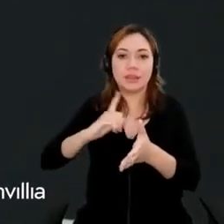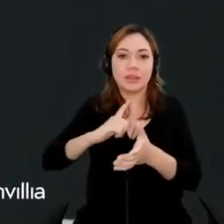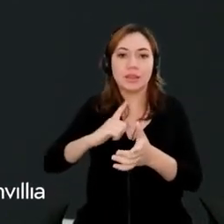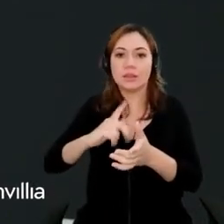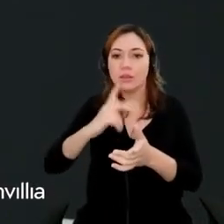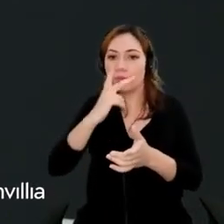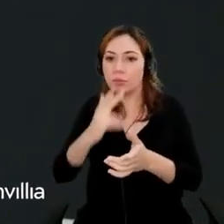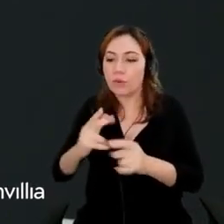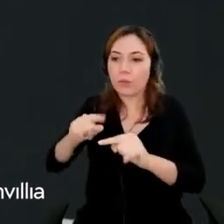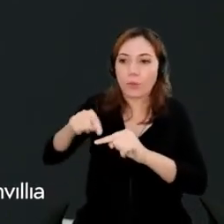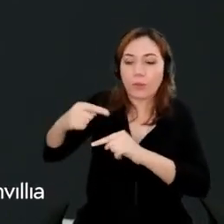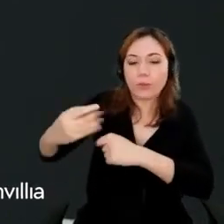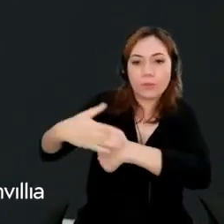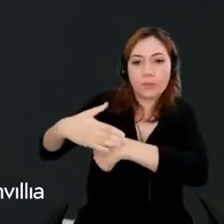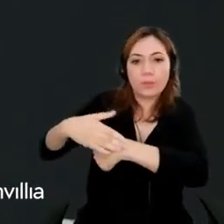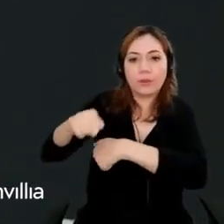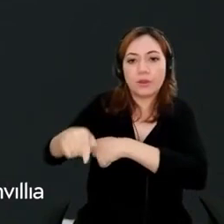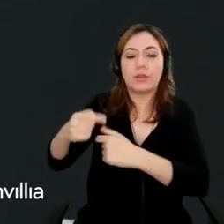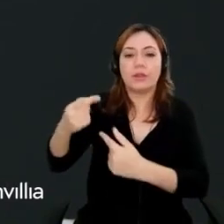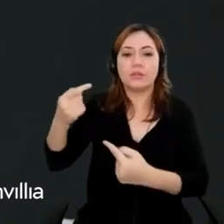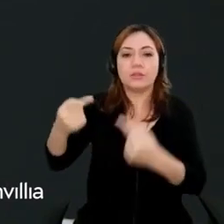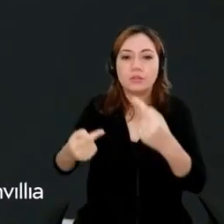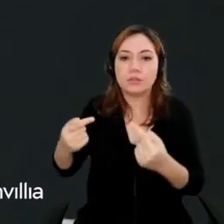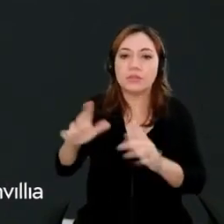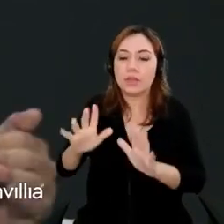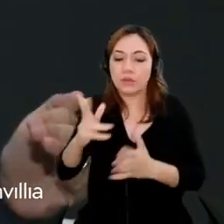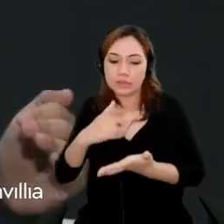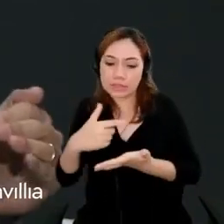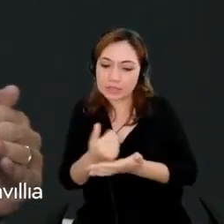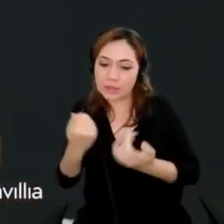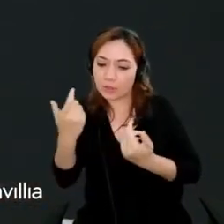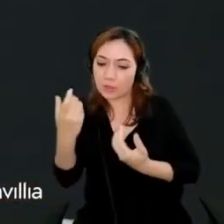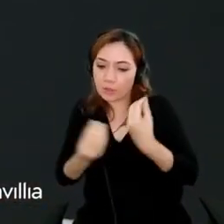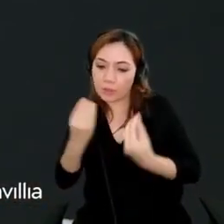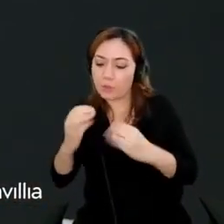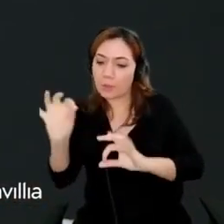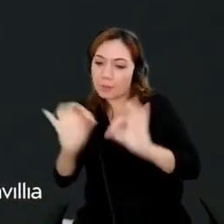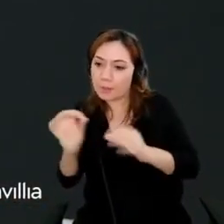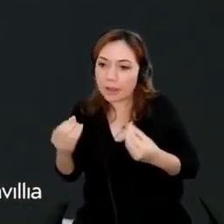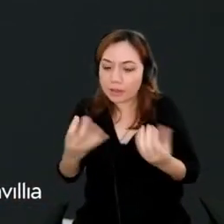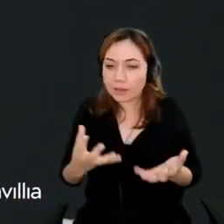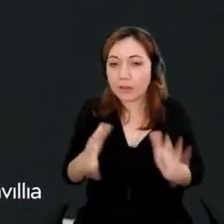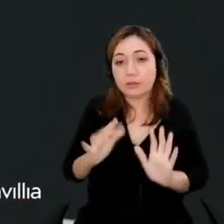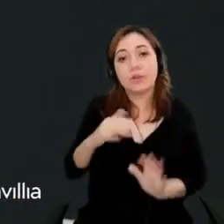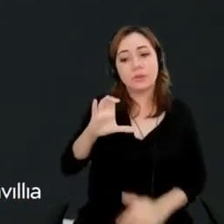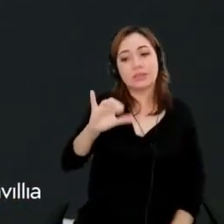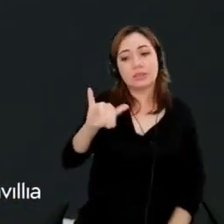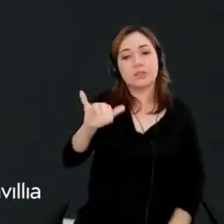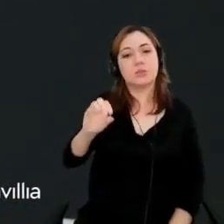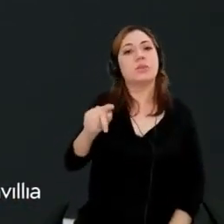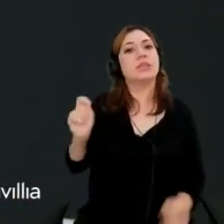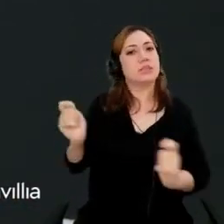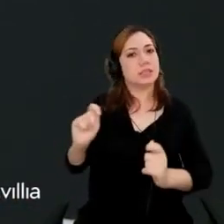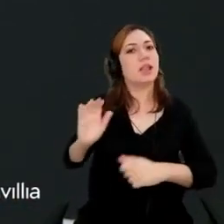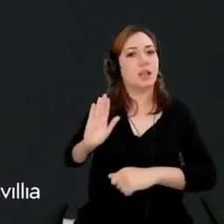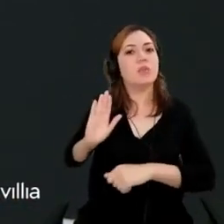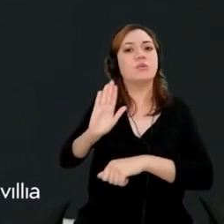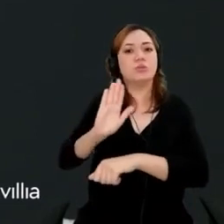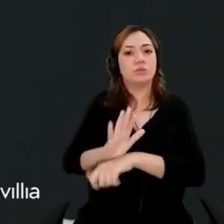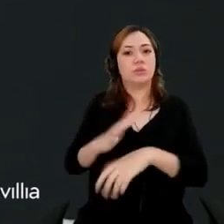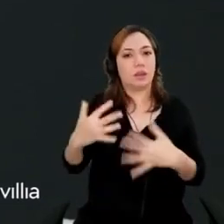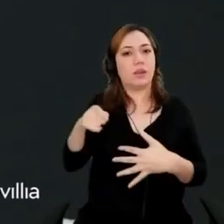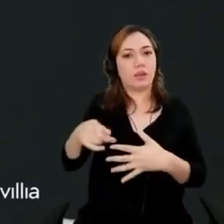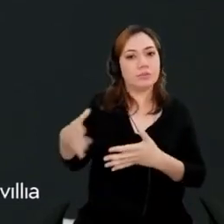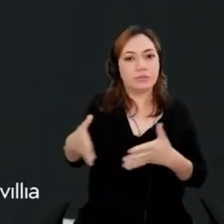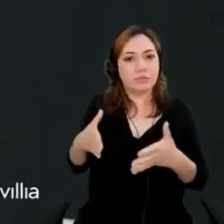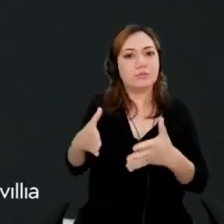can prepare everything. So I believe the CIO can help a lot in this cross strategy too. And of course, in the